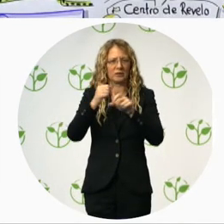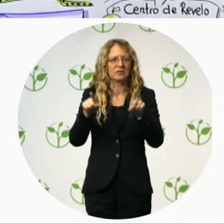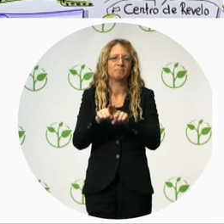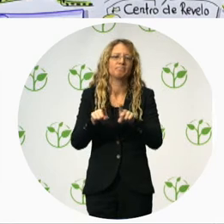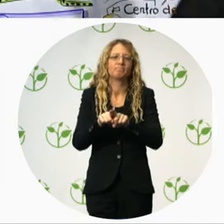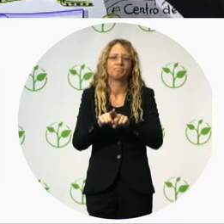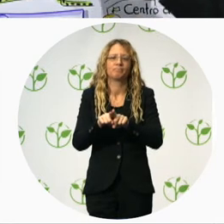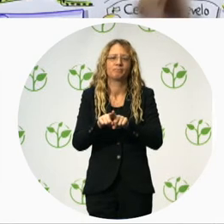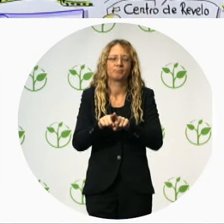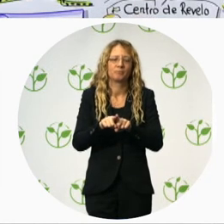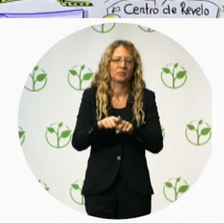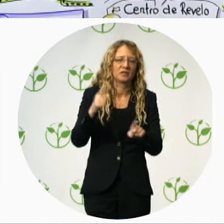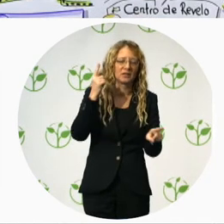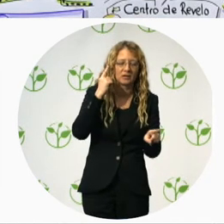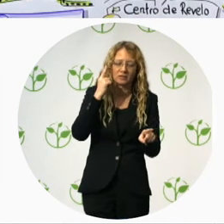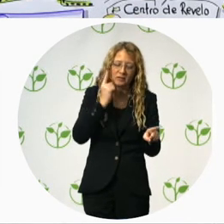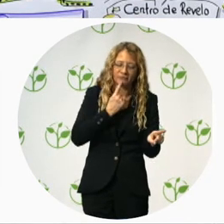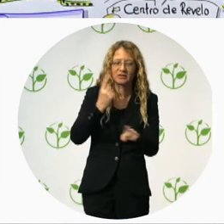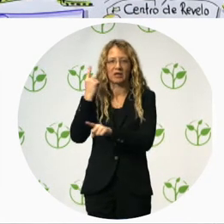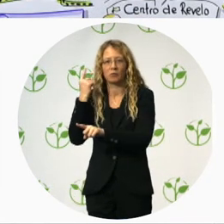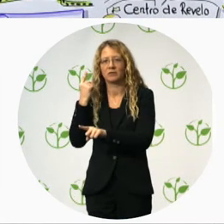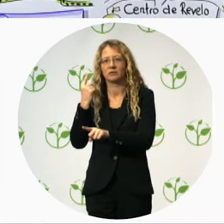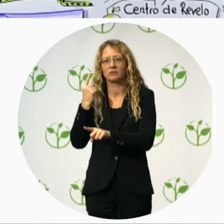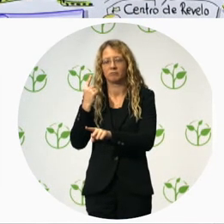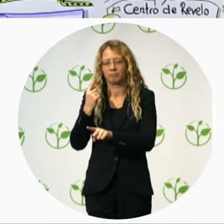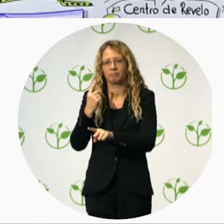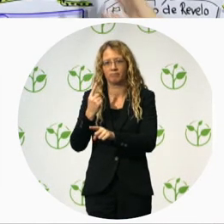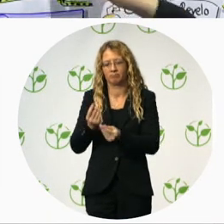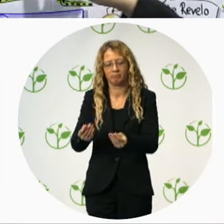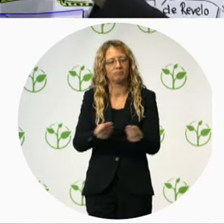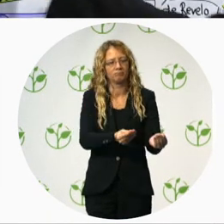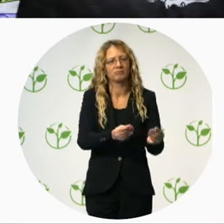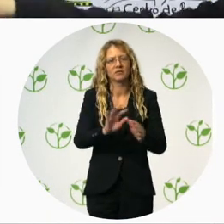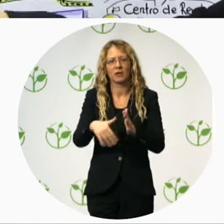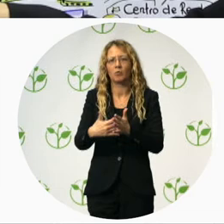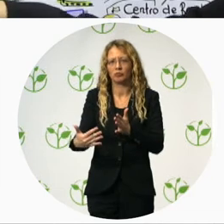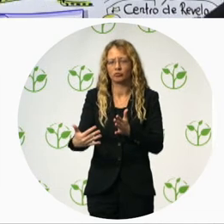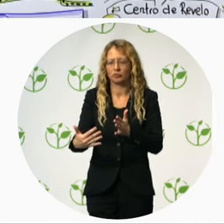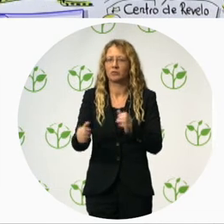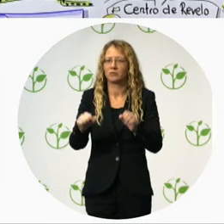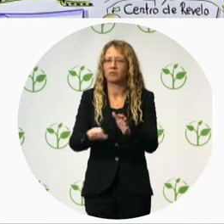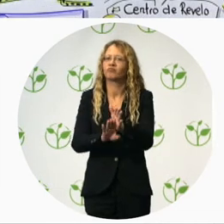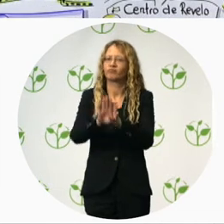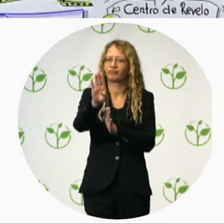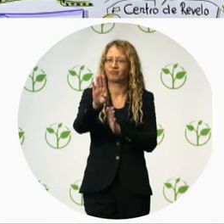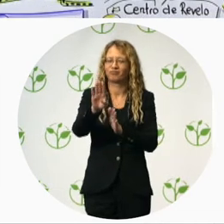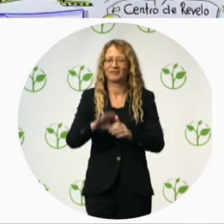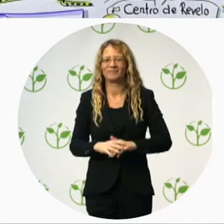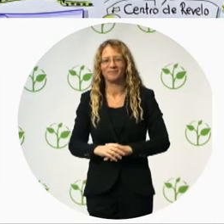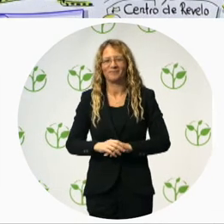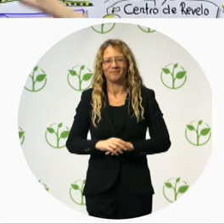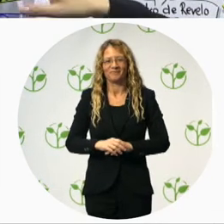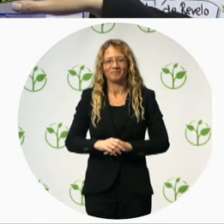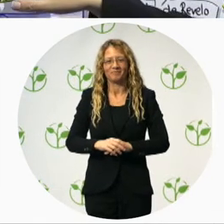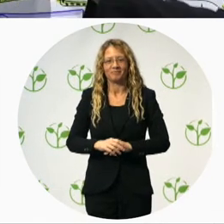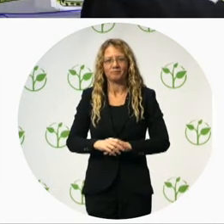hearing children, get access to sign language as early as possible. So deaf experts and sign language experts were